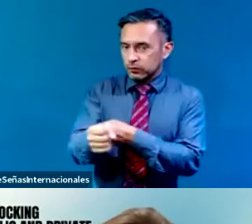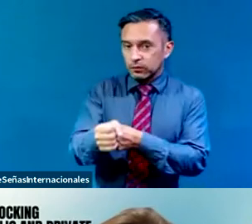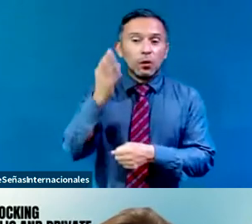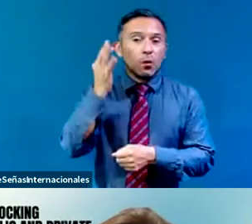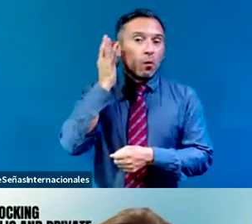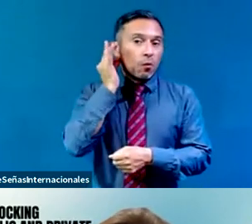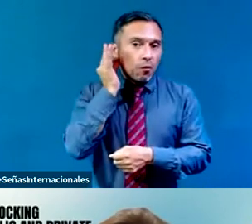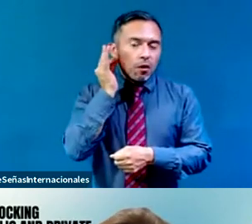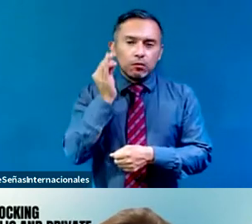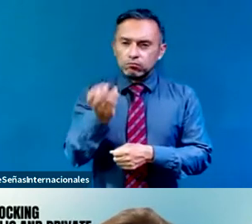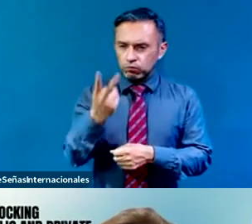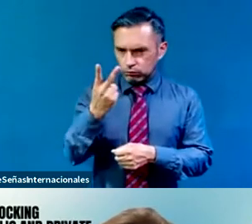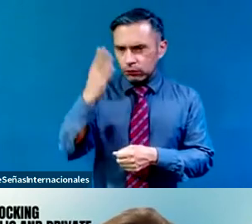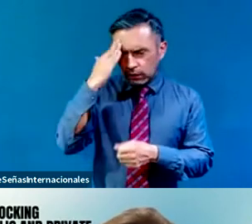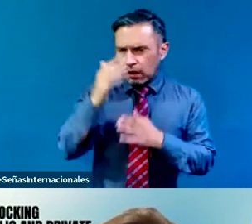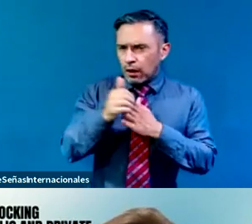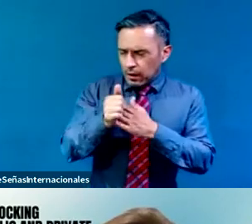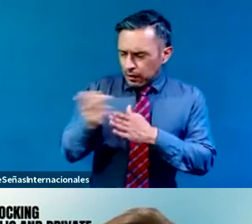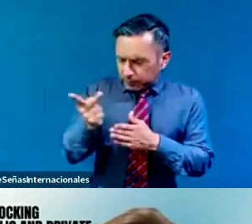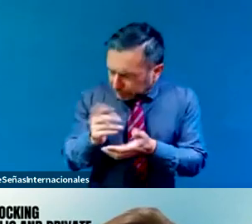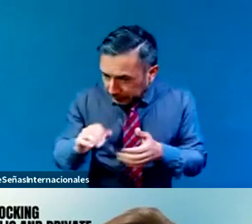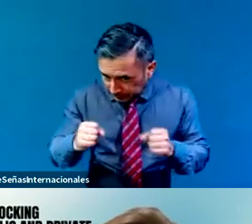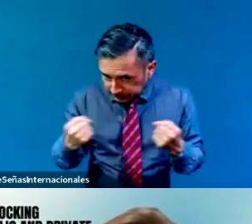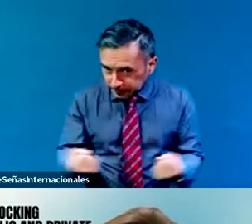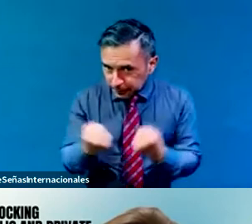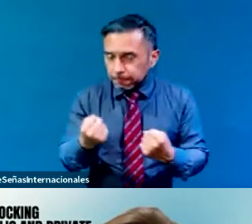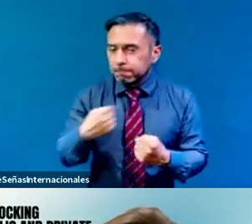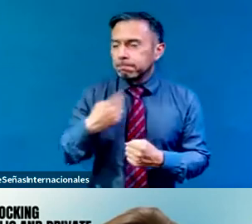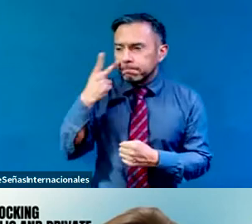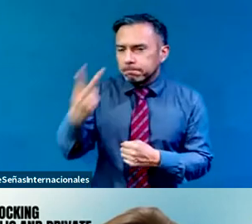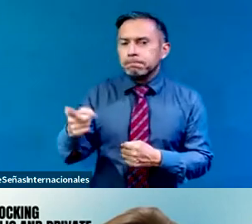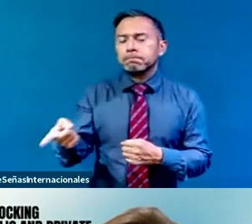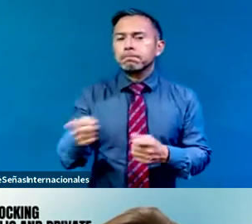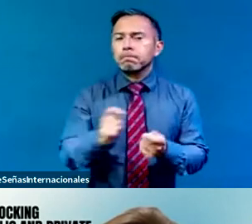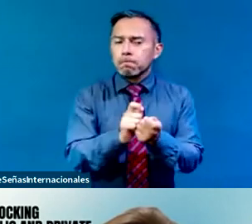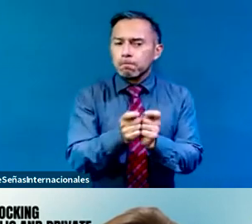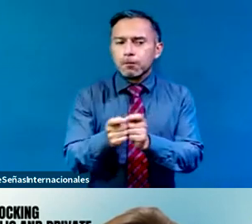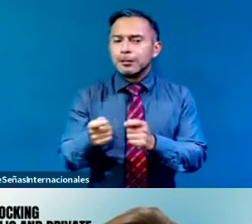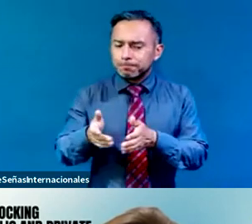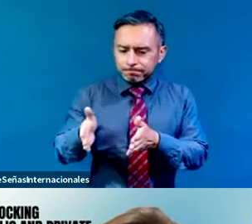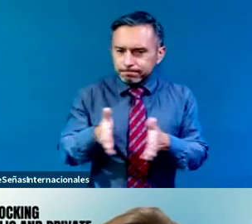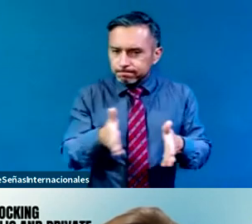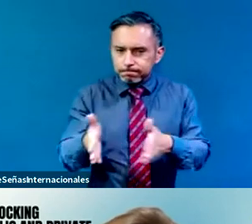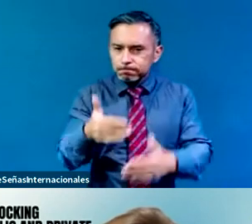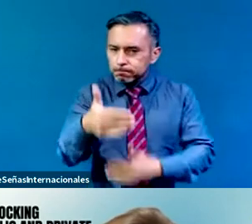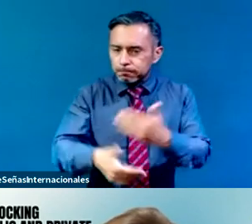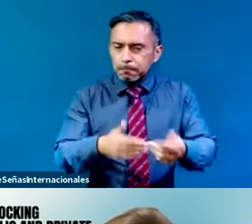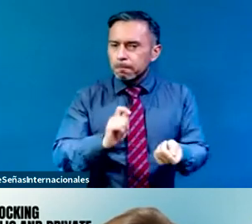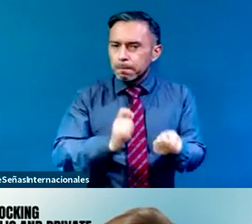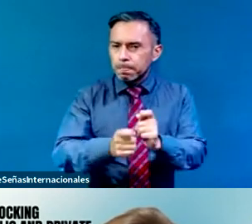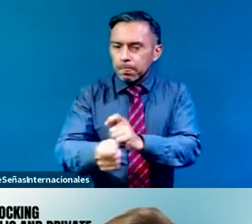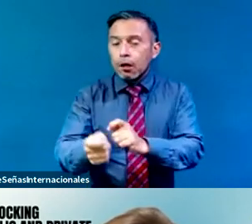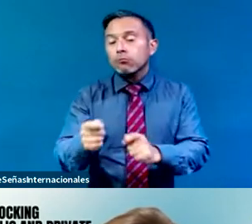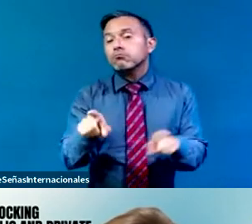what obstacles lie in the way, but also the opportunities ahead that we can seize on. I'd like to